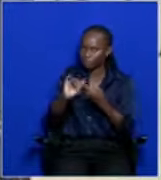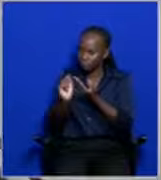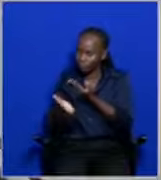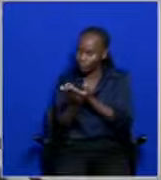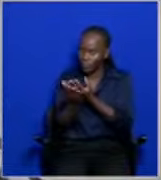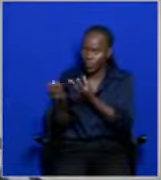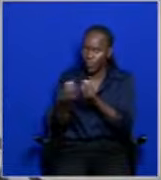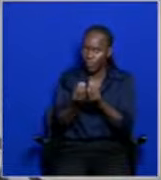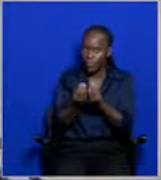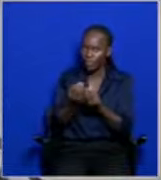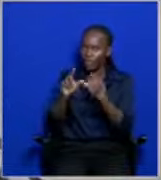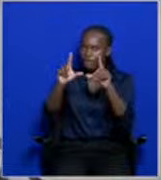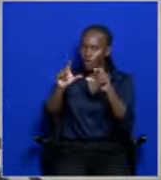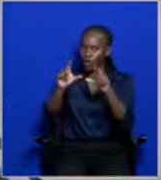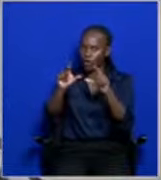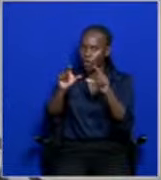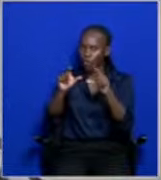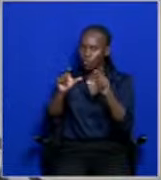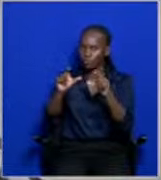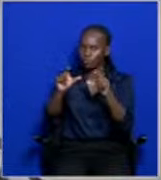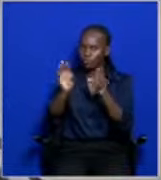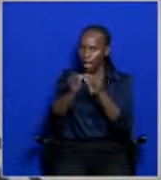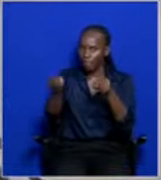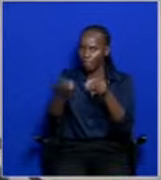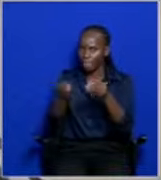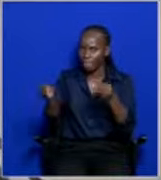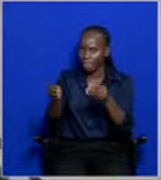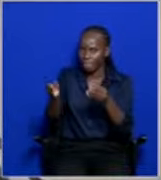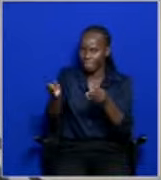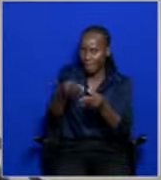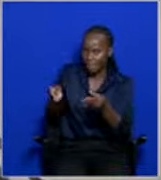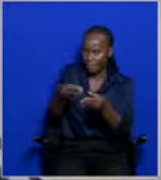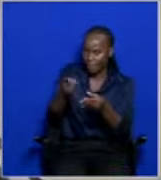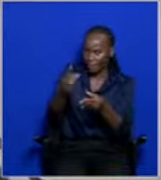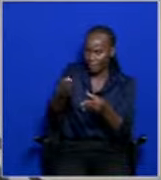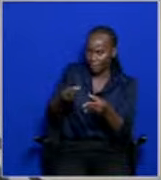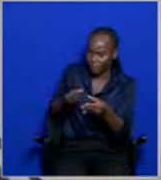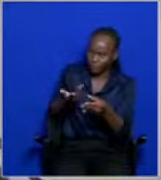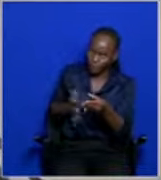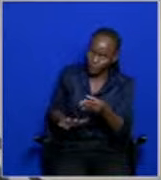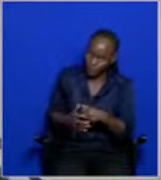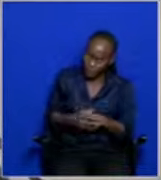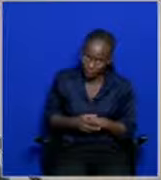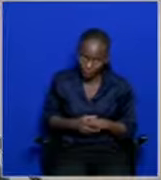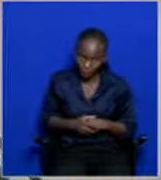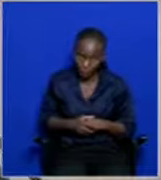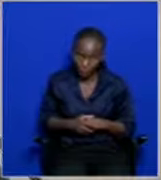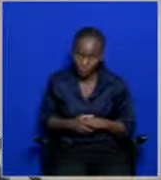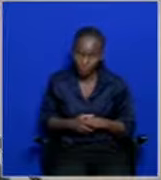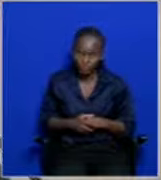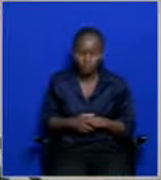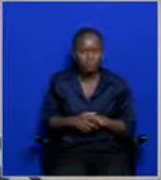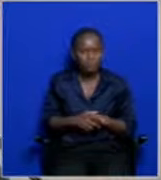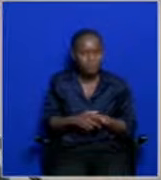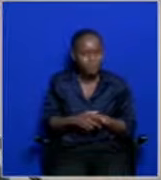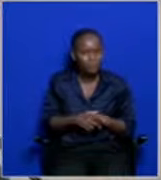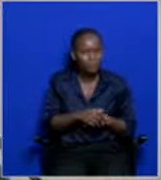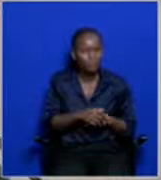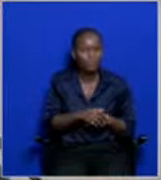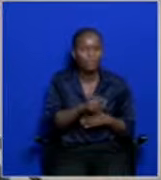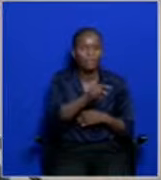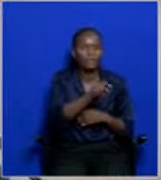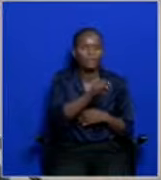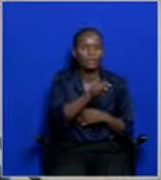note at item 2 of that page, it states a 212 statement and a photo album are attached as